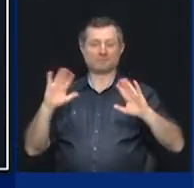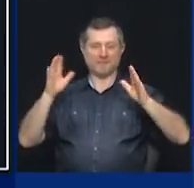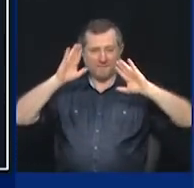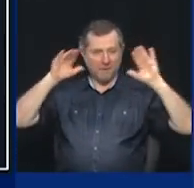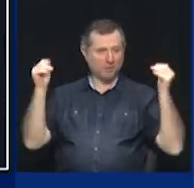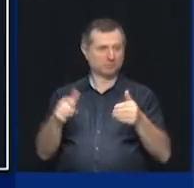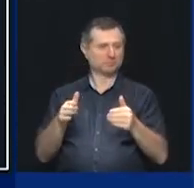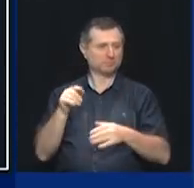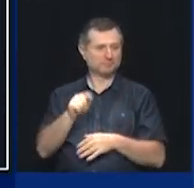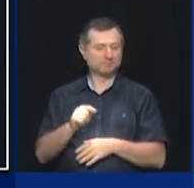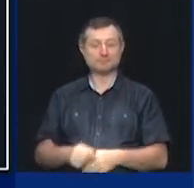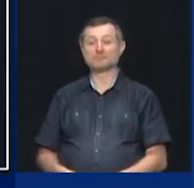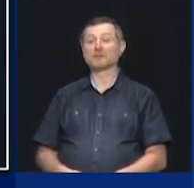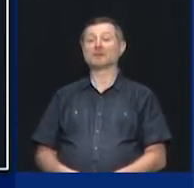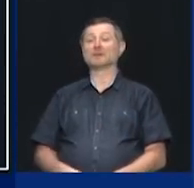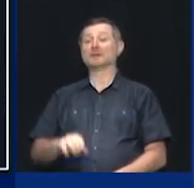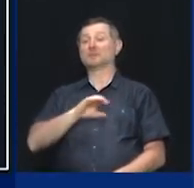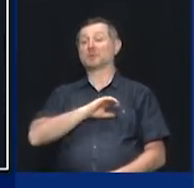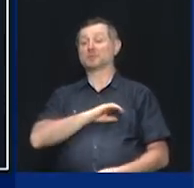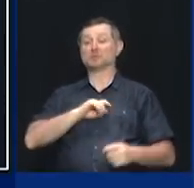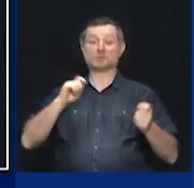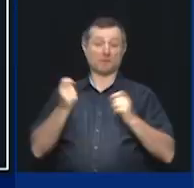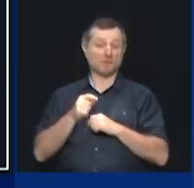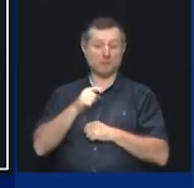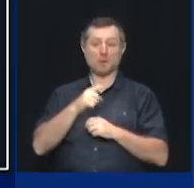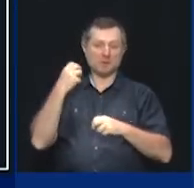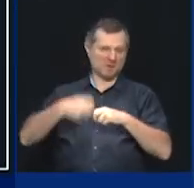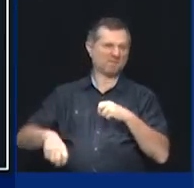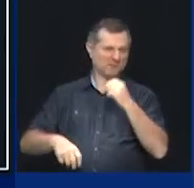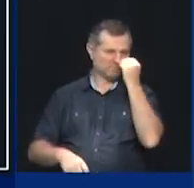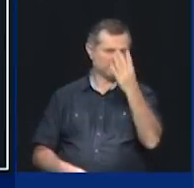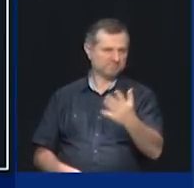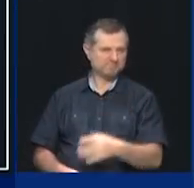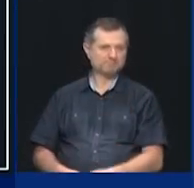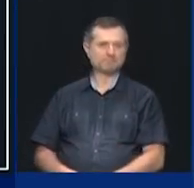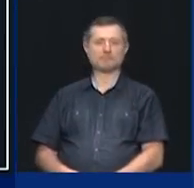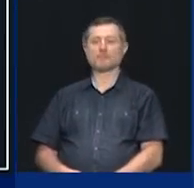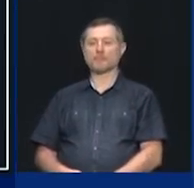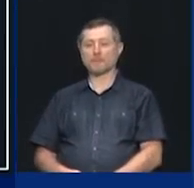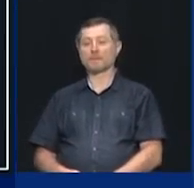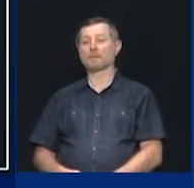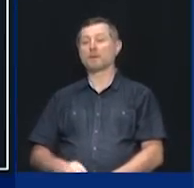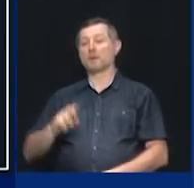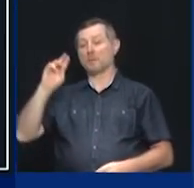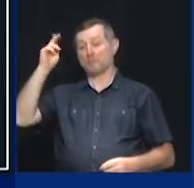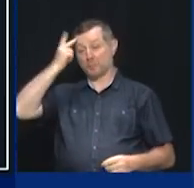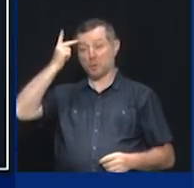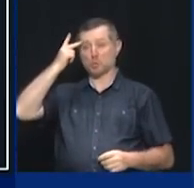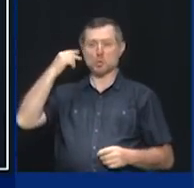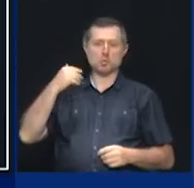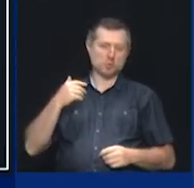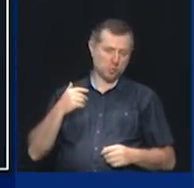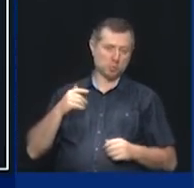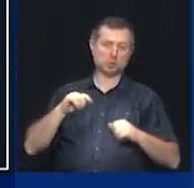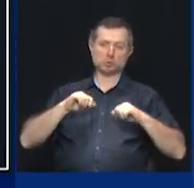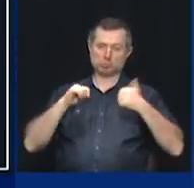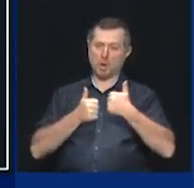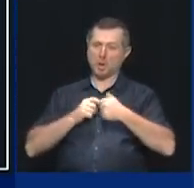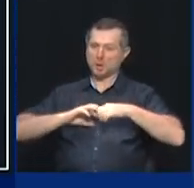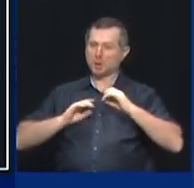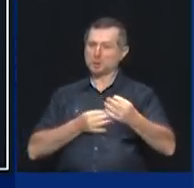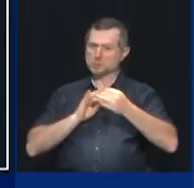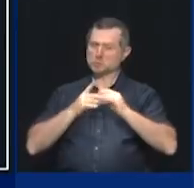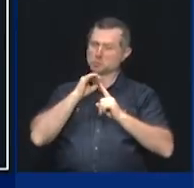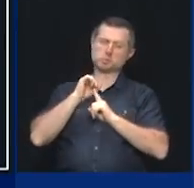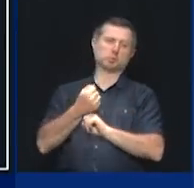reforming the police is hard. This is a politically difficult situation.